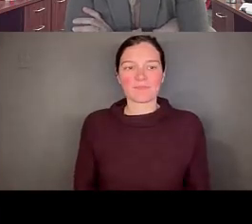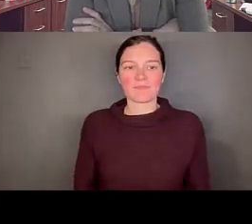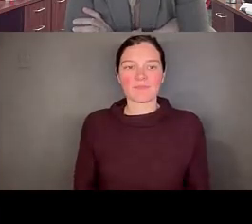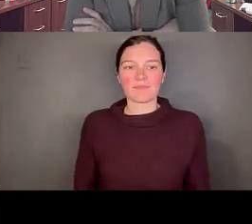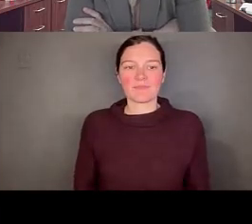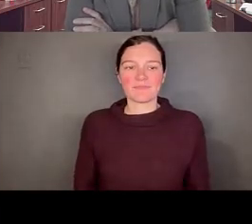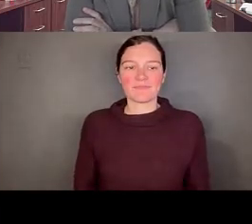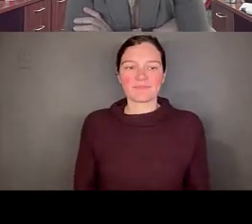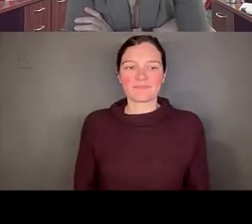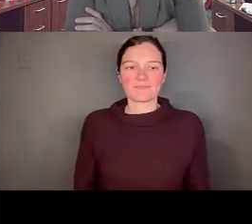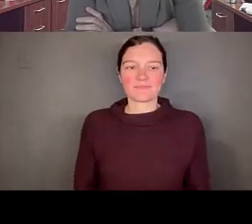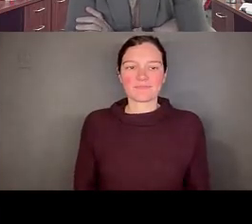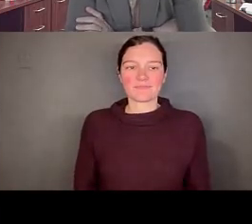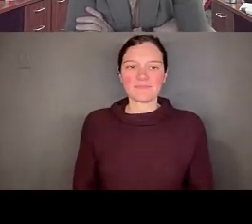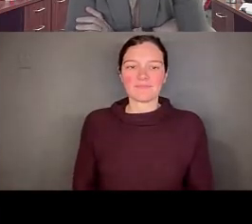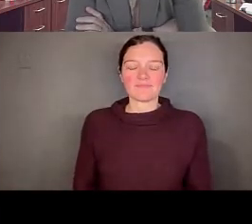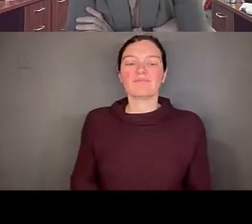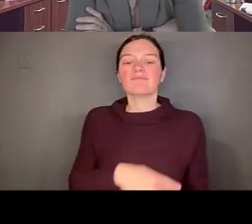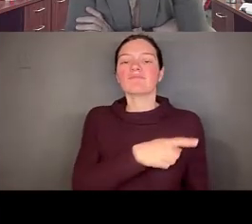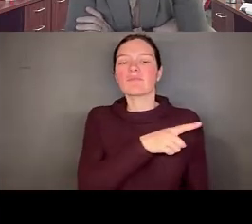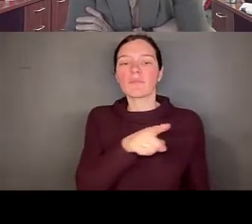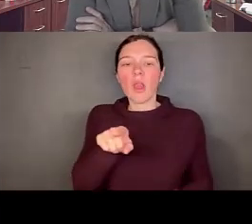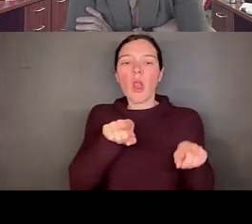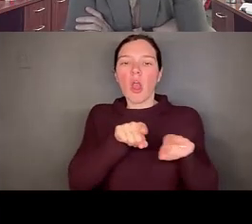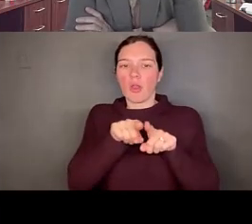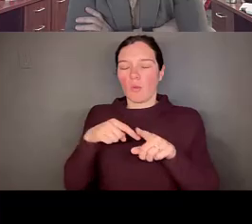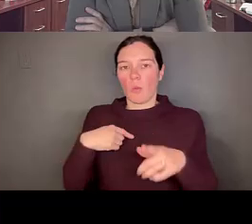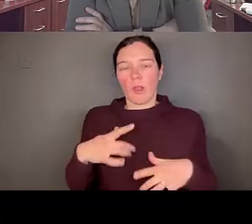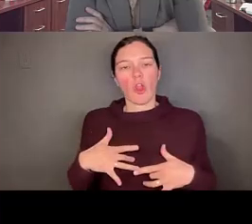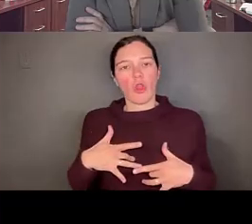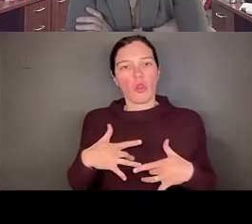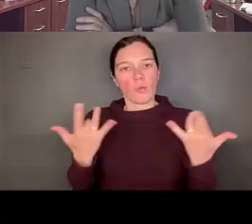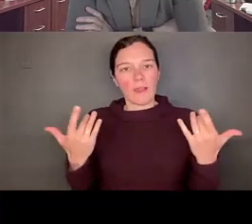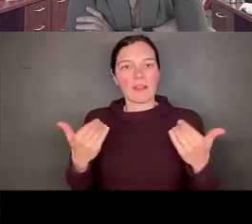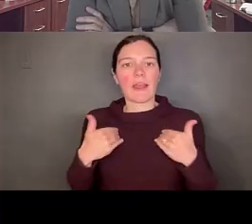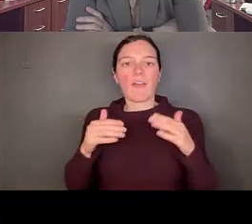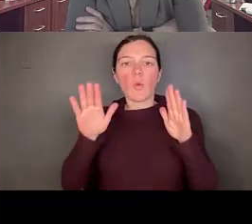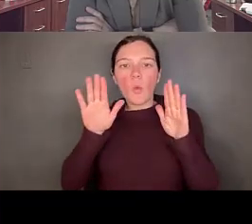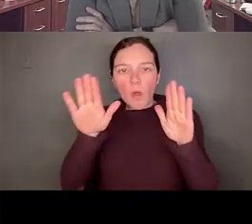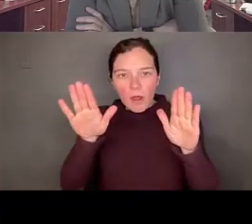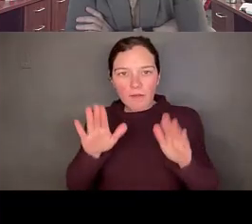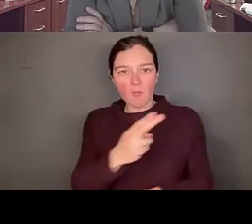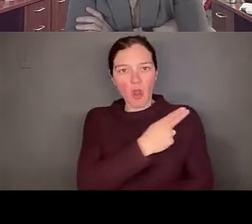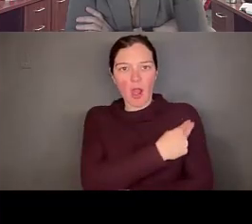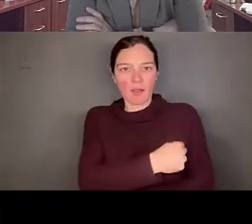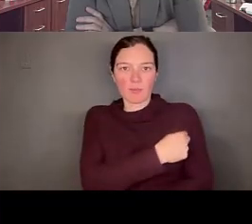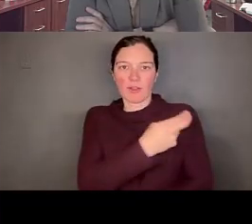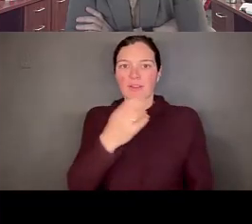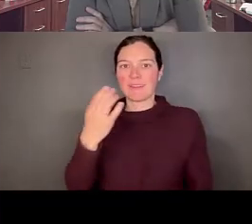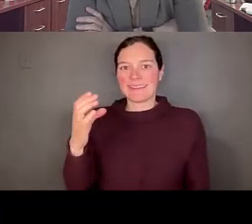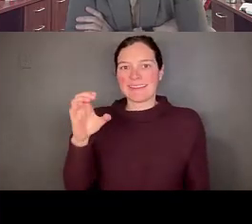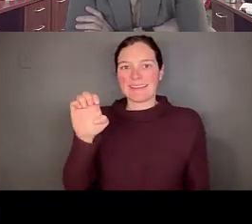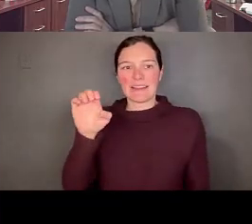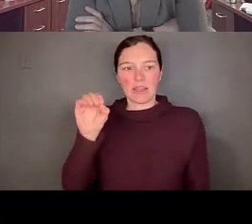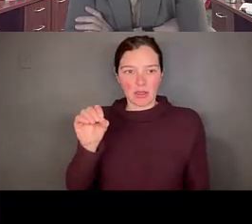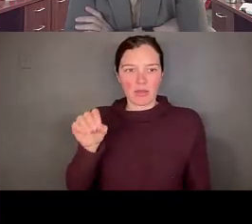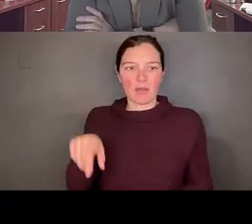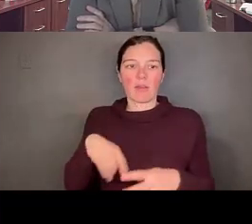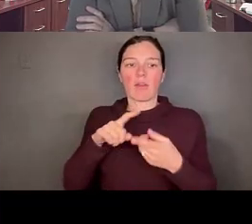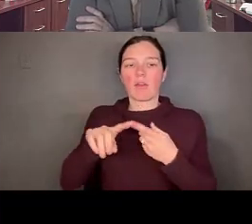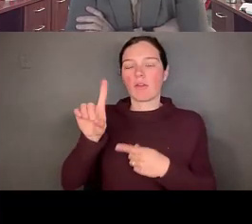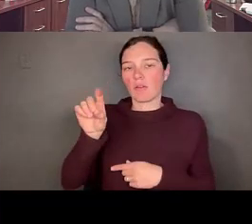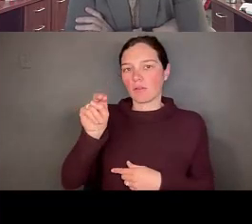also are delighted to have with us spectacular hospital CEOs, all in their own right. So we have Donna